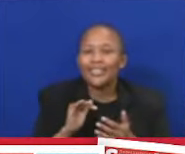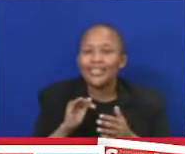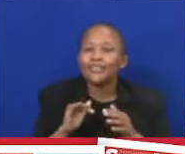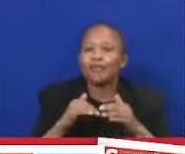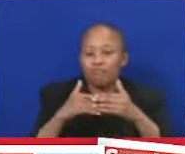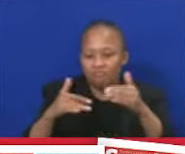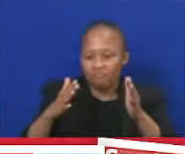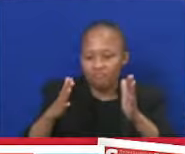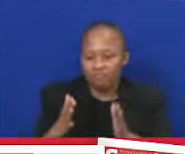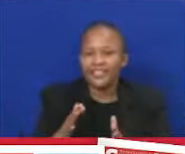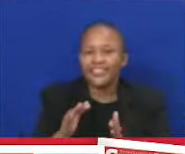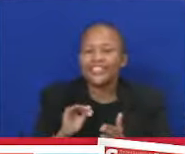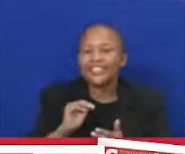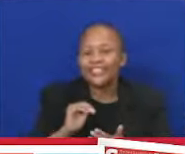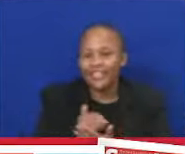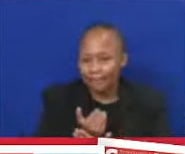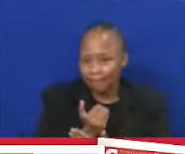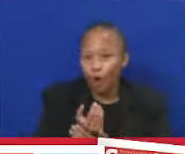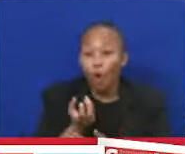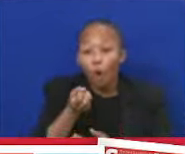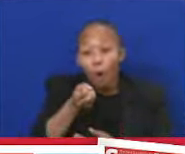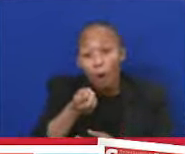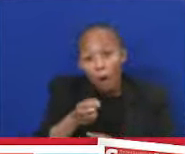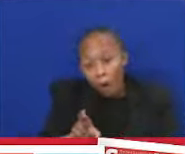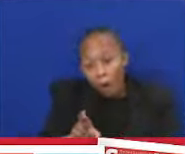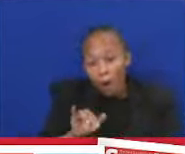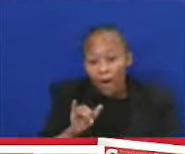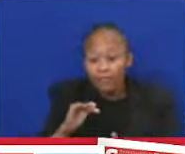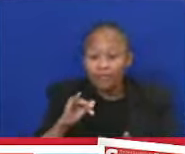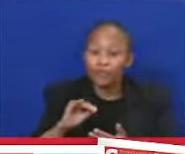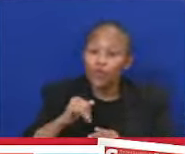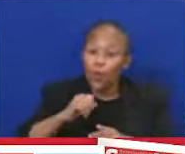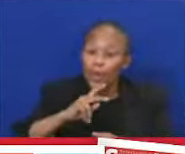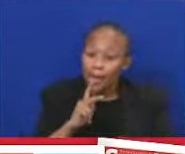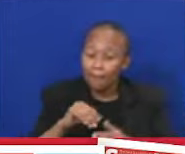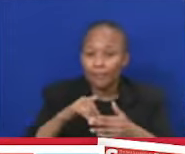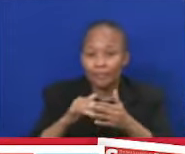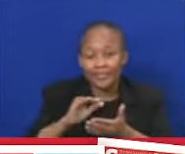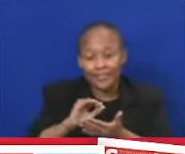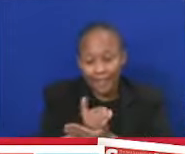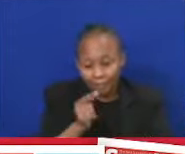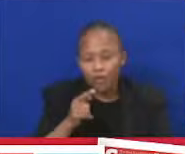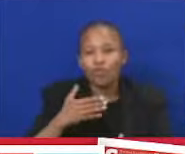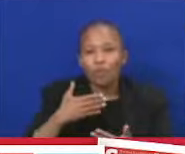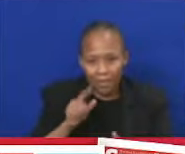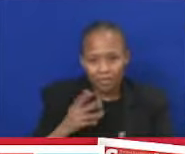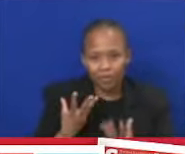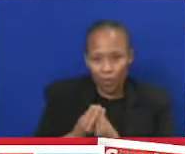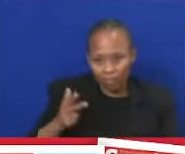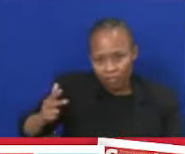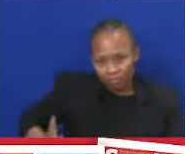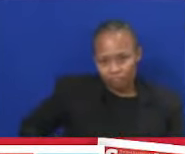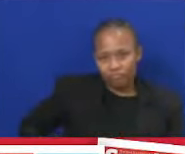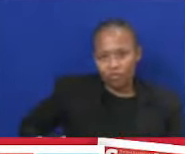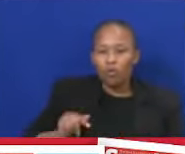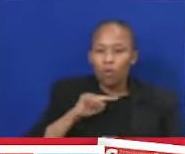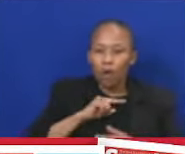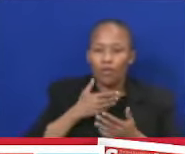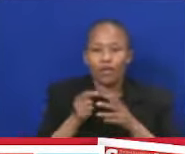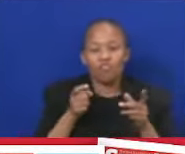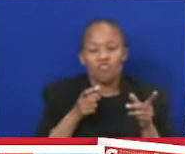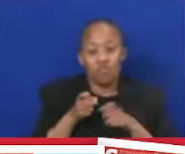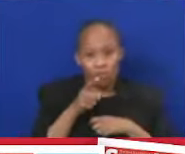you, with you having full control of that firearm. Thank you, in a proper manner. Thank you, commissioners.